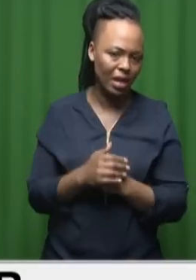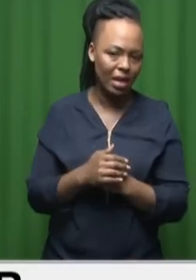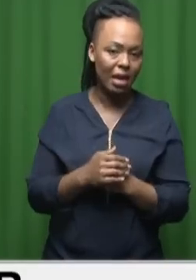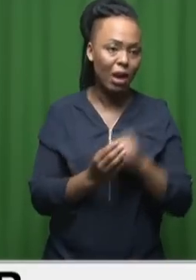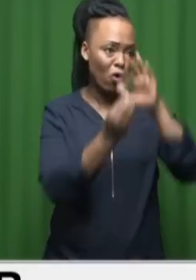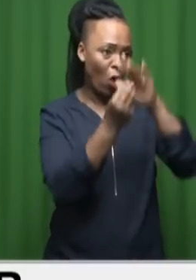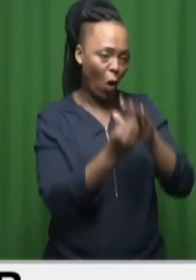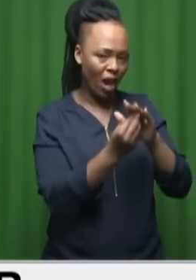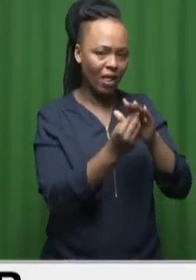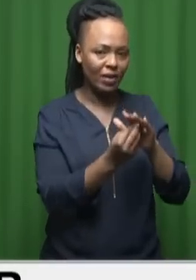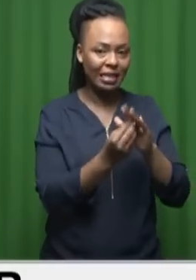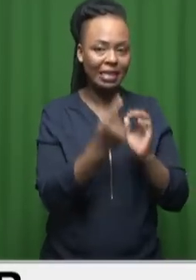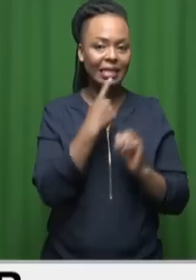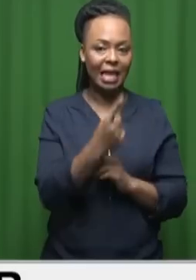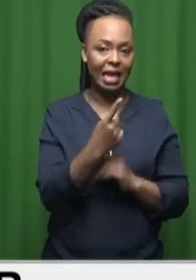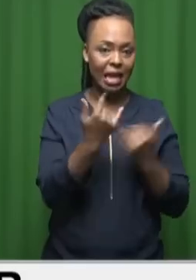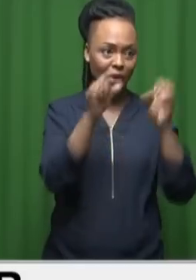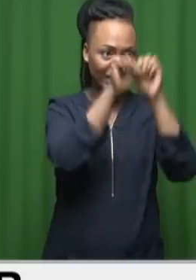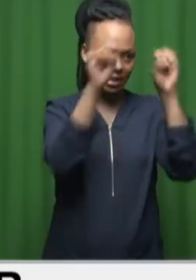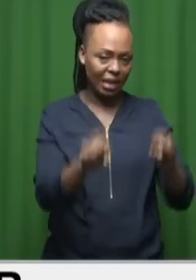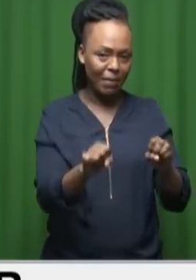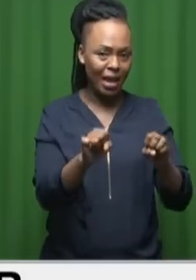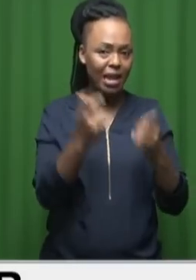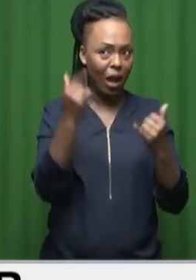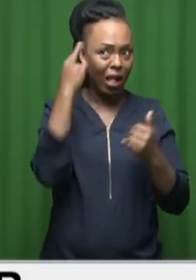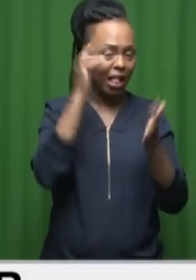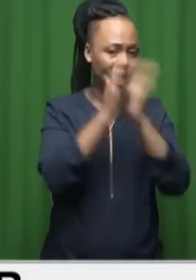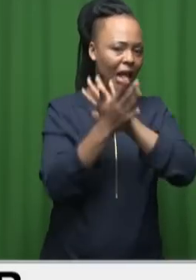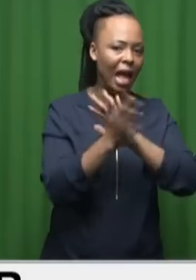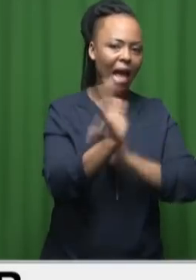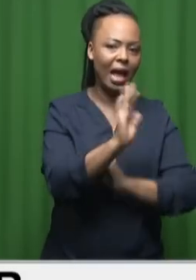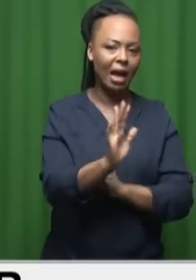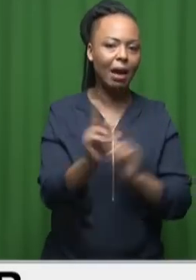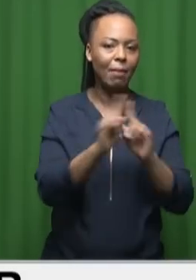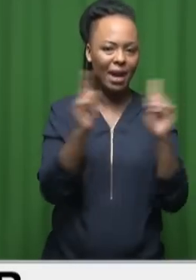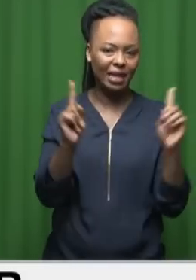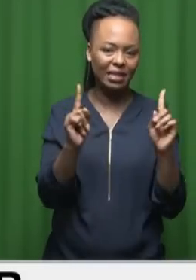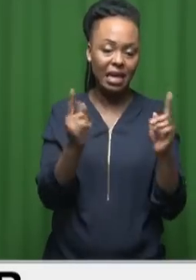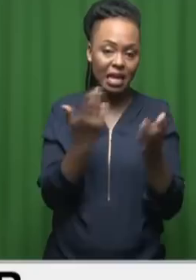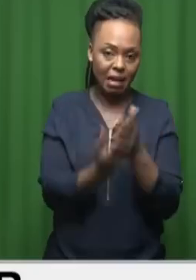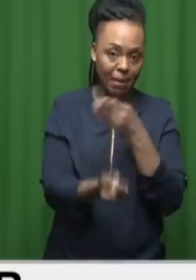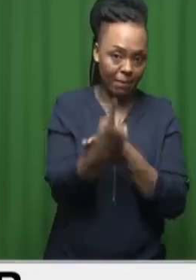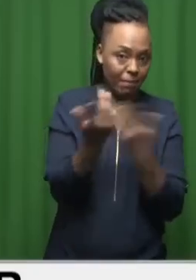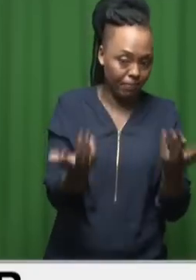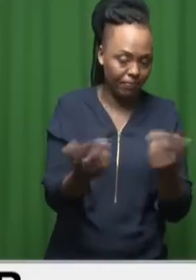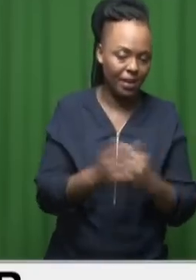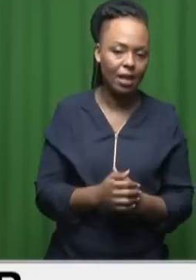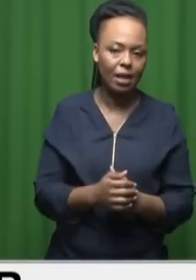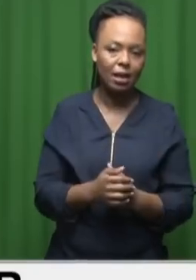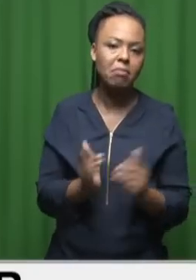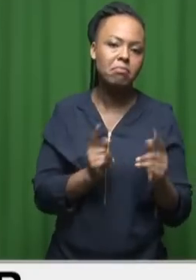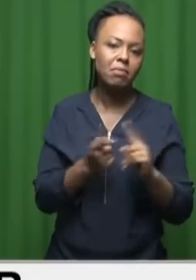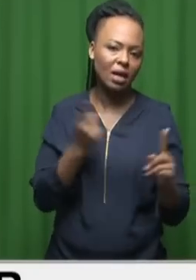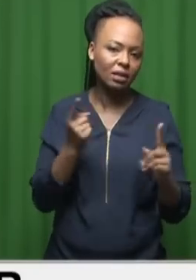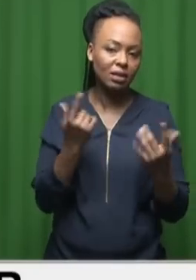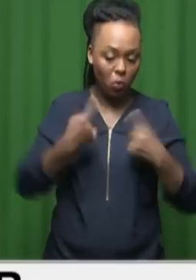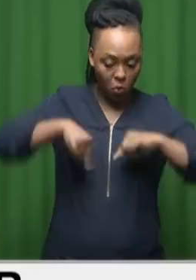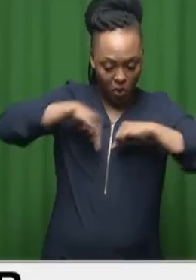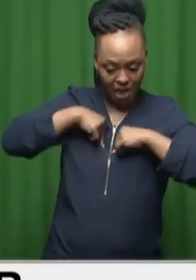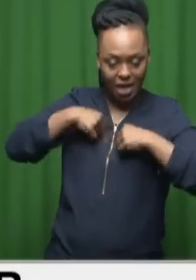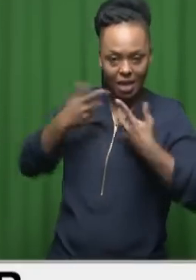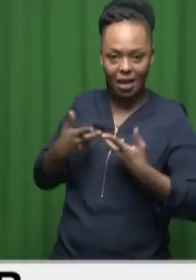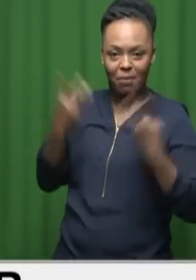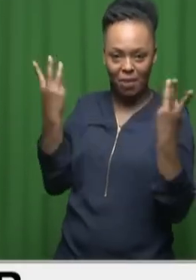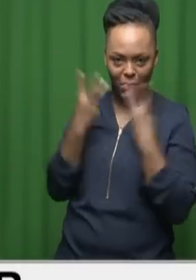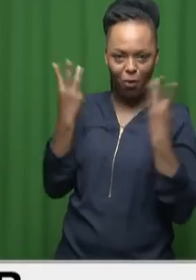to having a nervous breakdown, but it's akin to that, if you like. So We're having a nervous breakdown. As we bottom